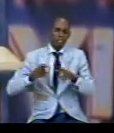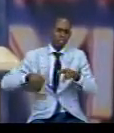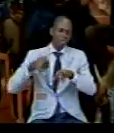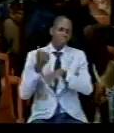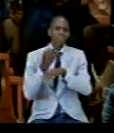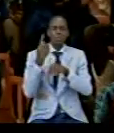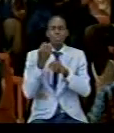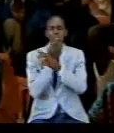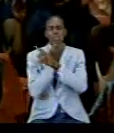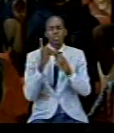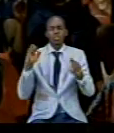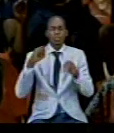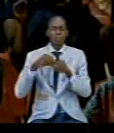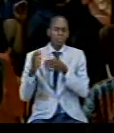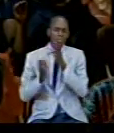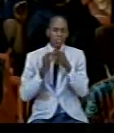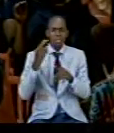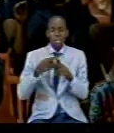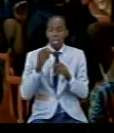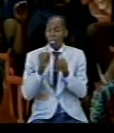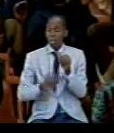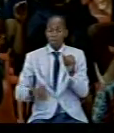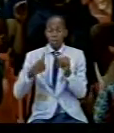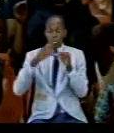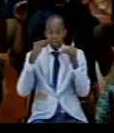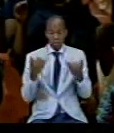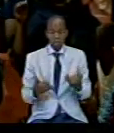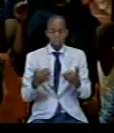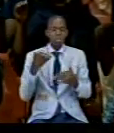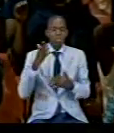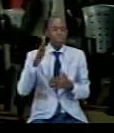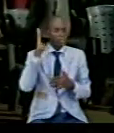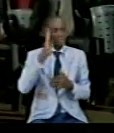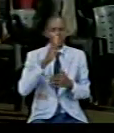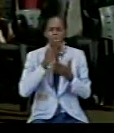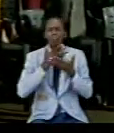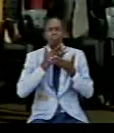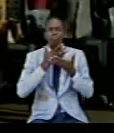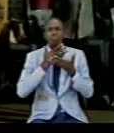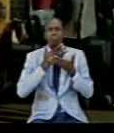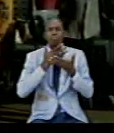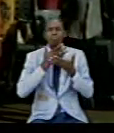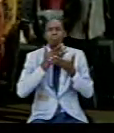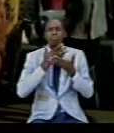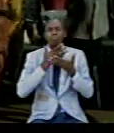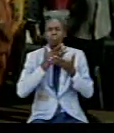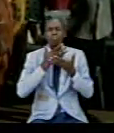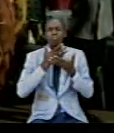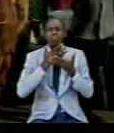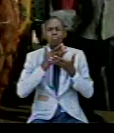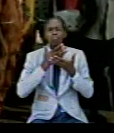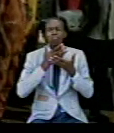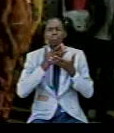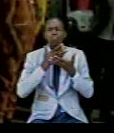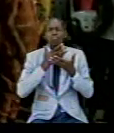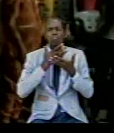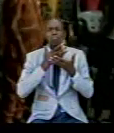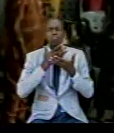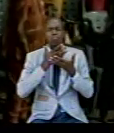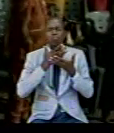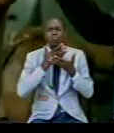deliverance. Everywhere a shout of testimony. In Jesus' name